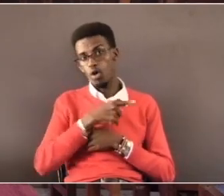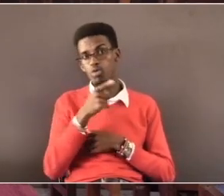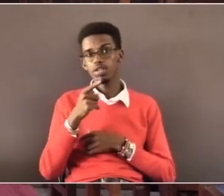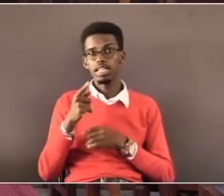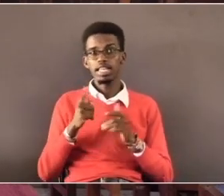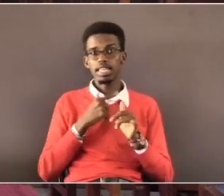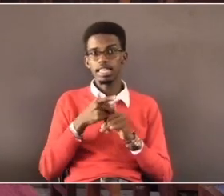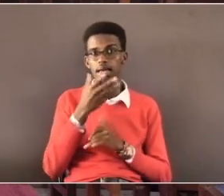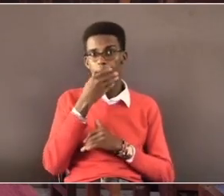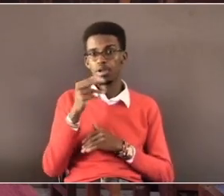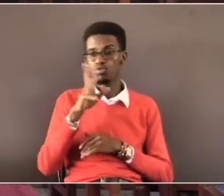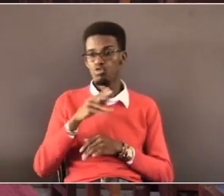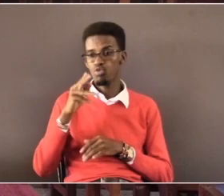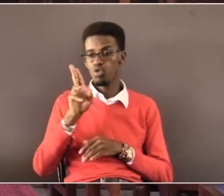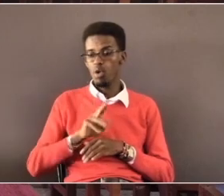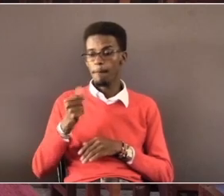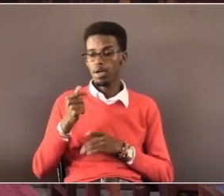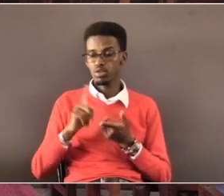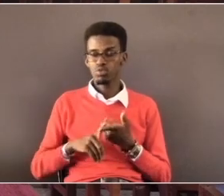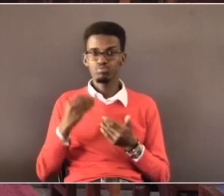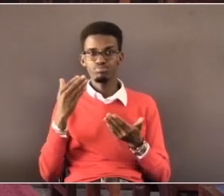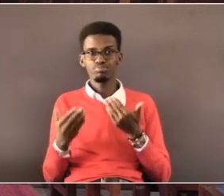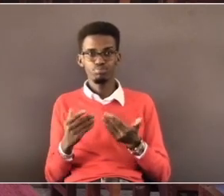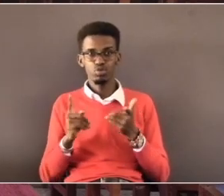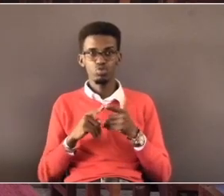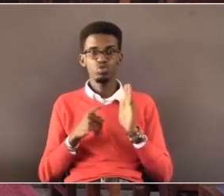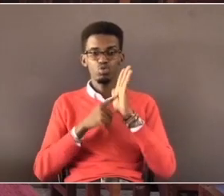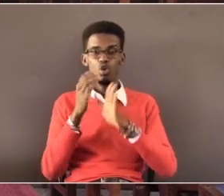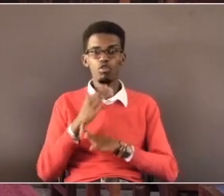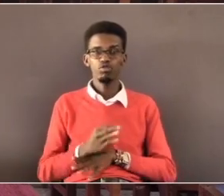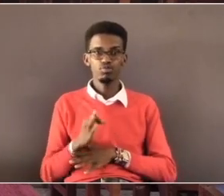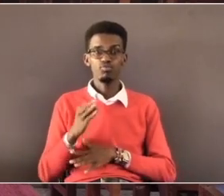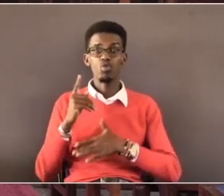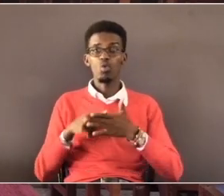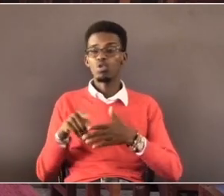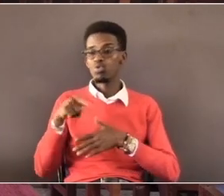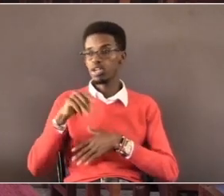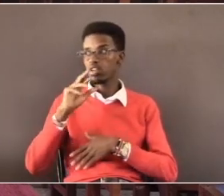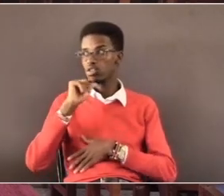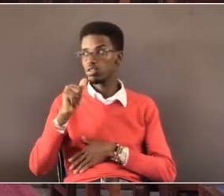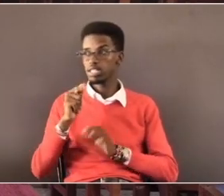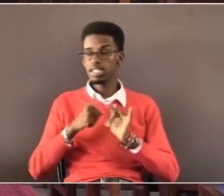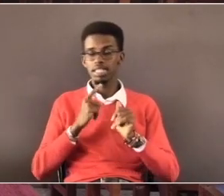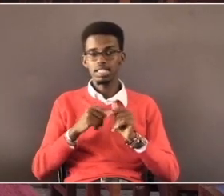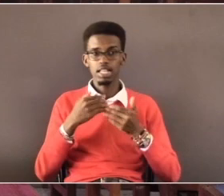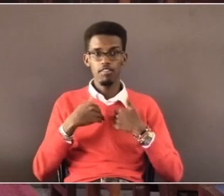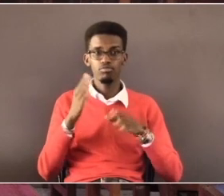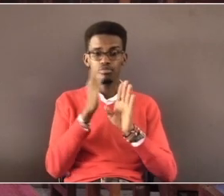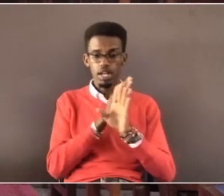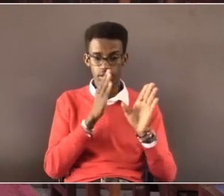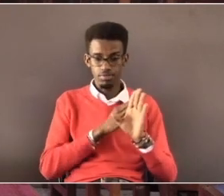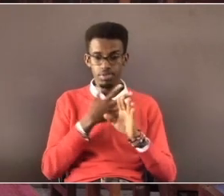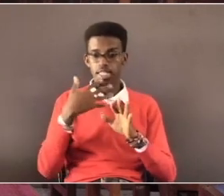about it is we are using money to either show off what we are not and also to hide